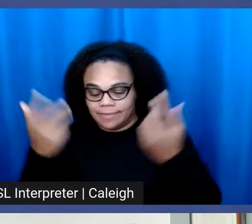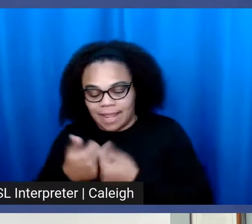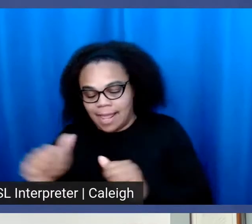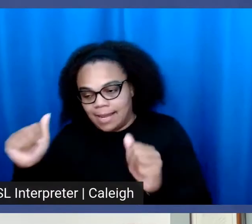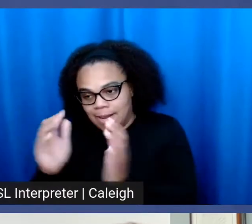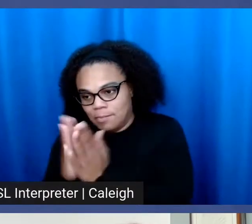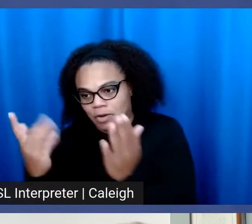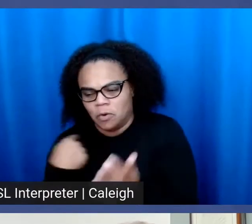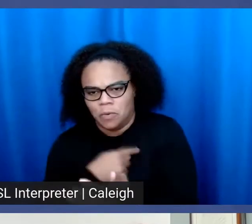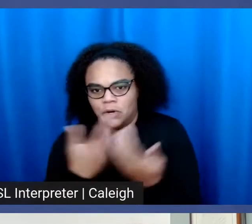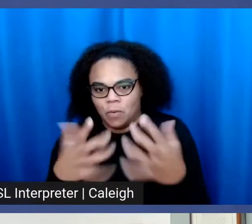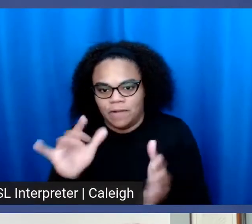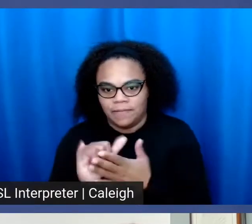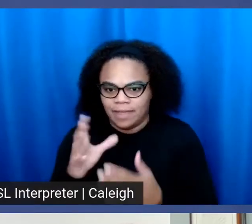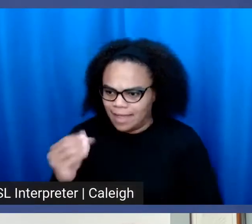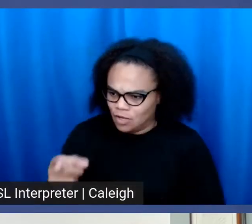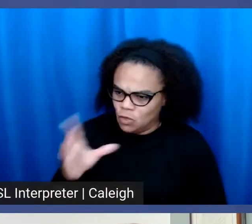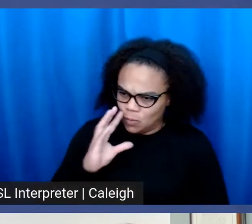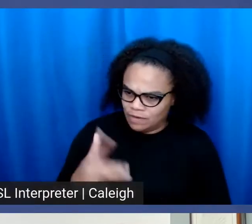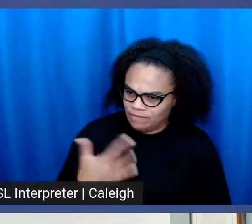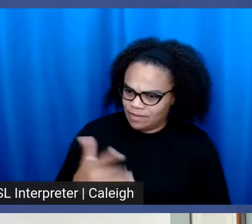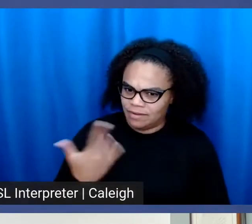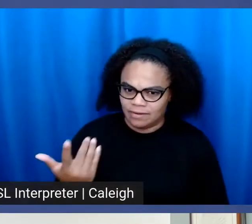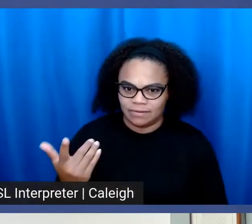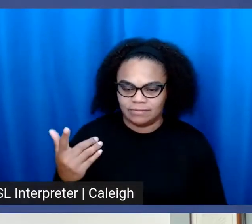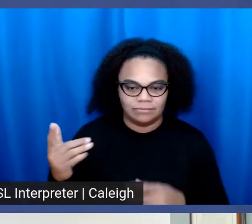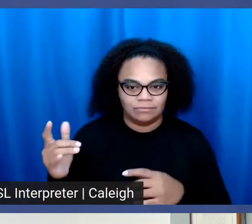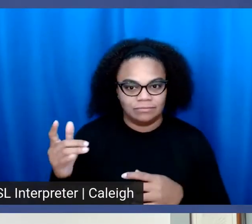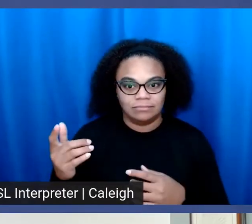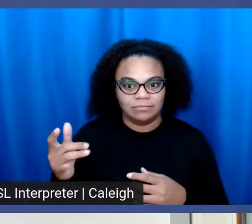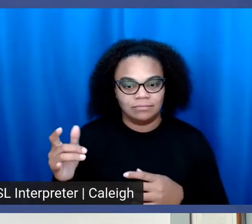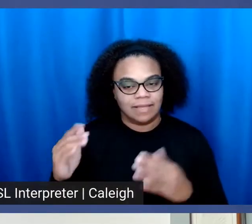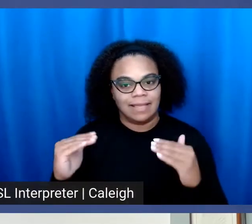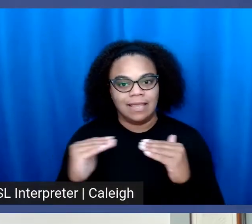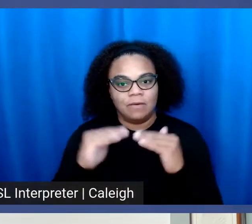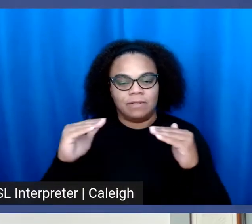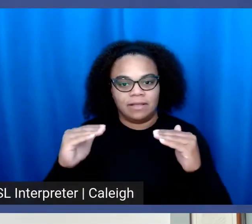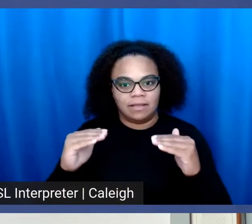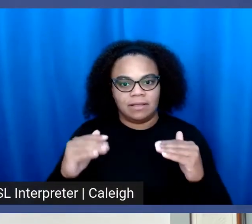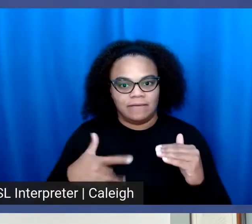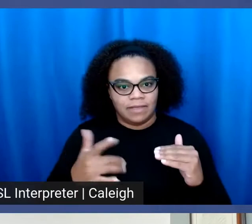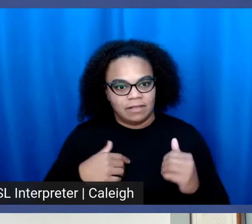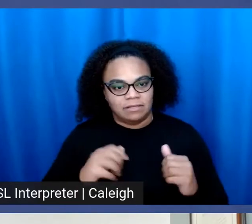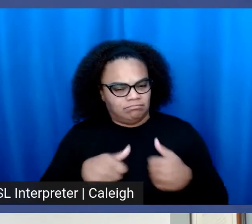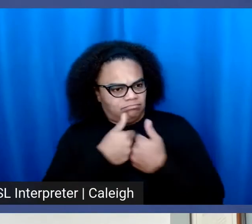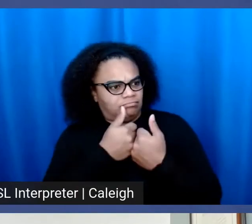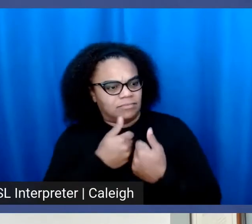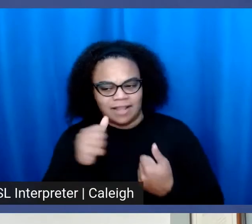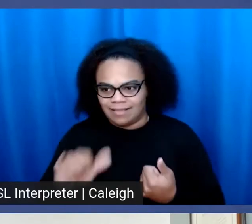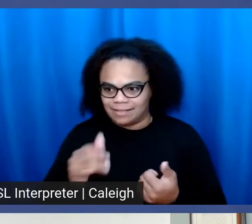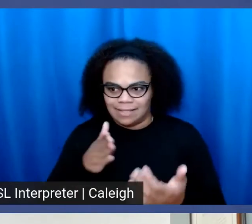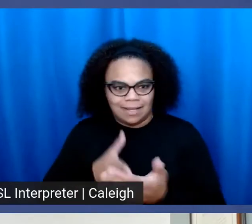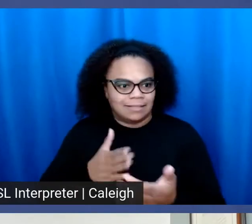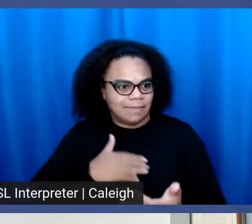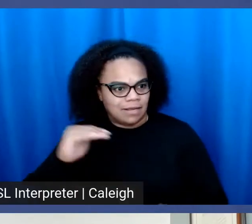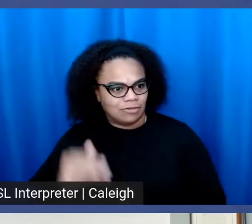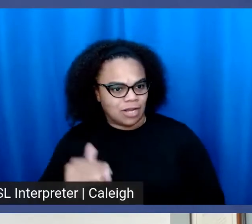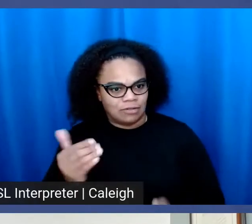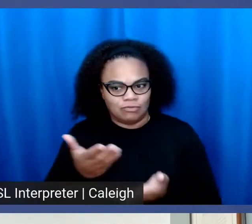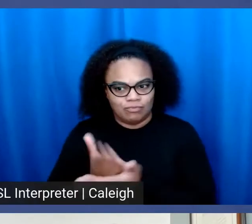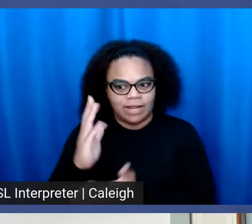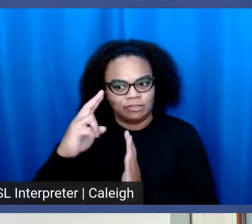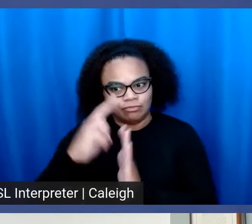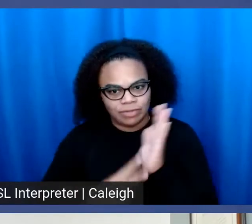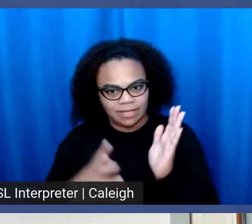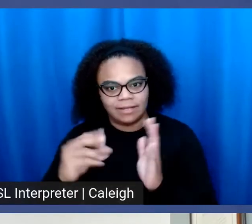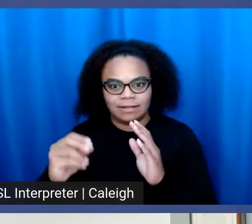that on the shelves. And you would find it just as an affront to your child's right to read and discover the world for themselves, as